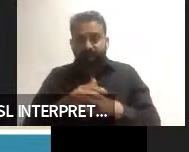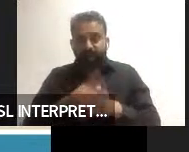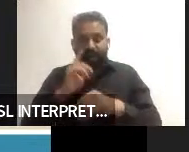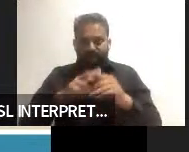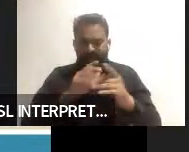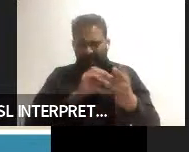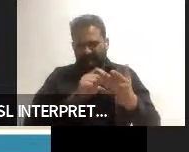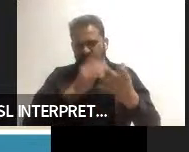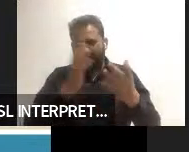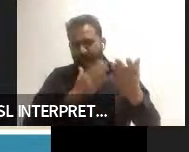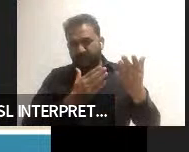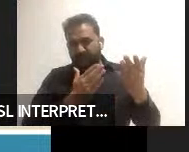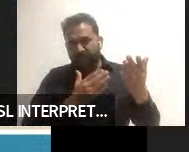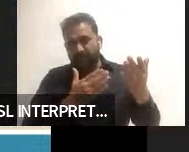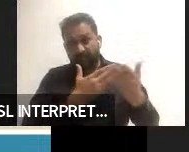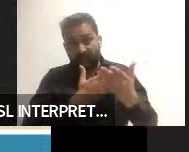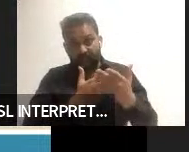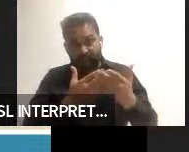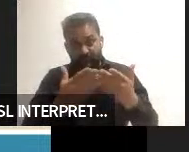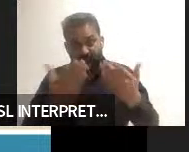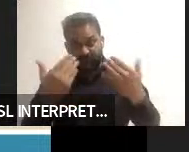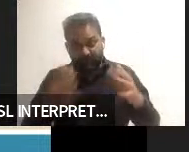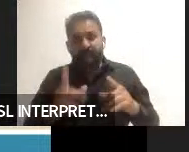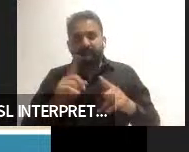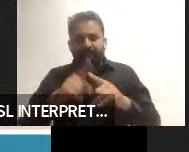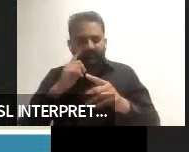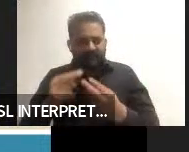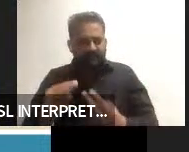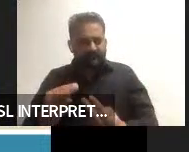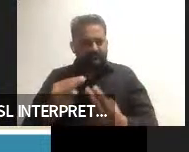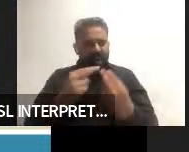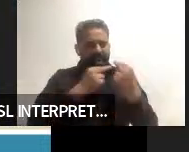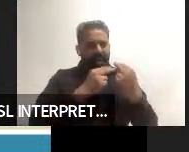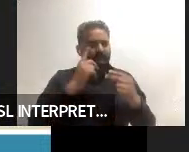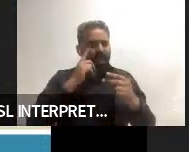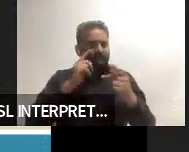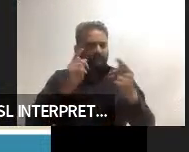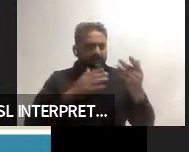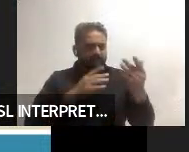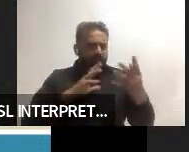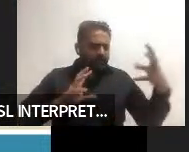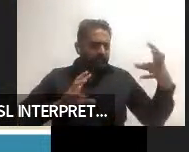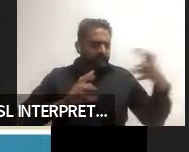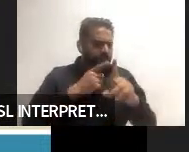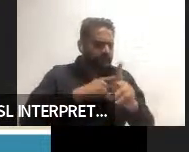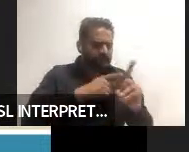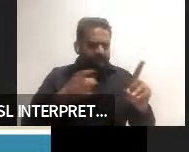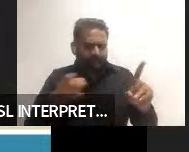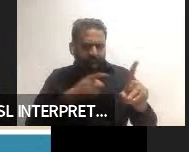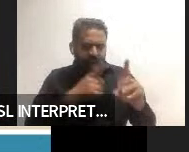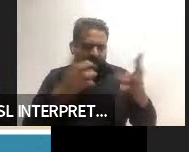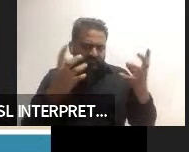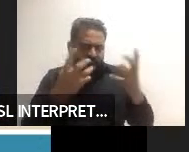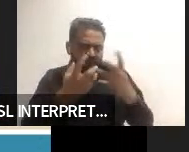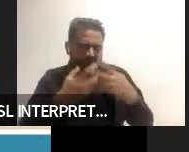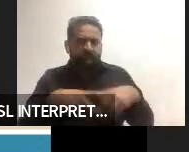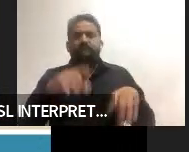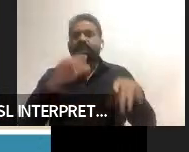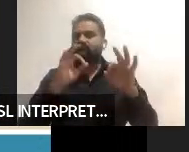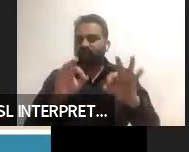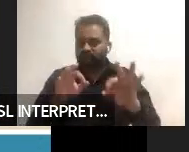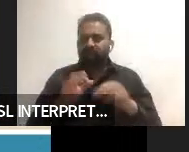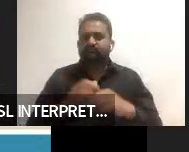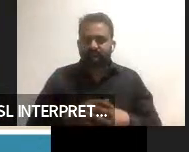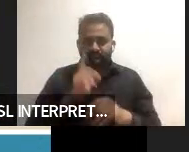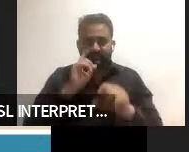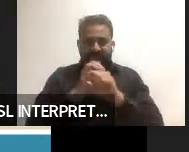your memoranda, then it's time to go back and check and update your summary of arguments. So check again and clear it